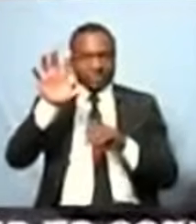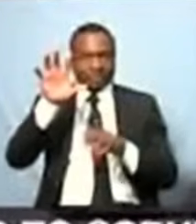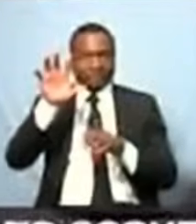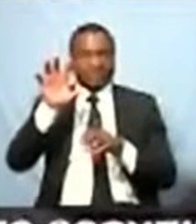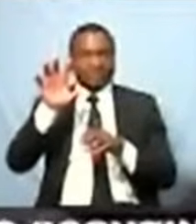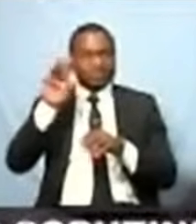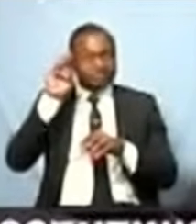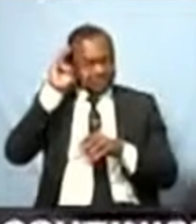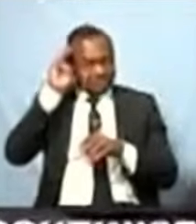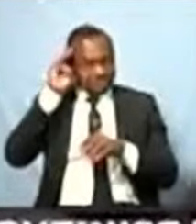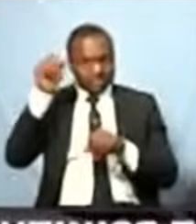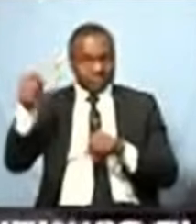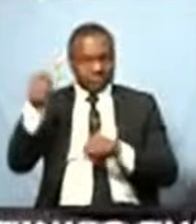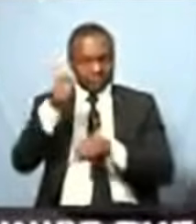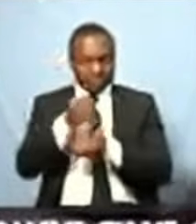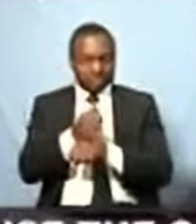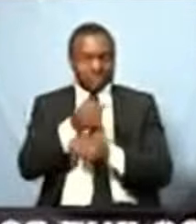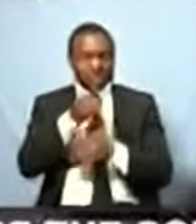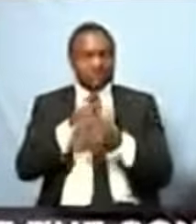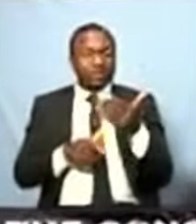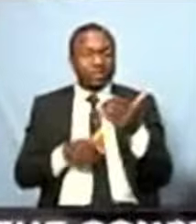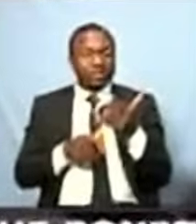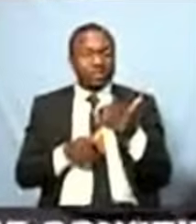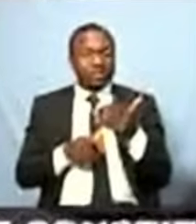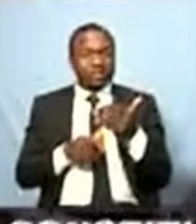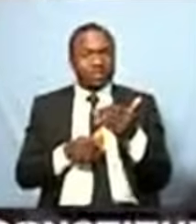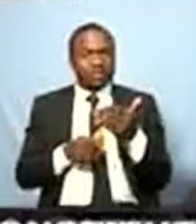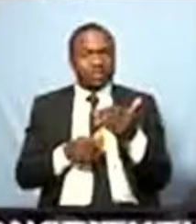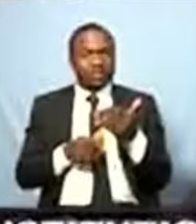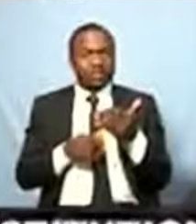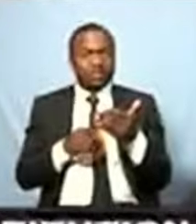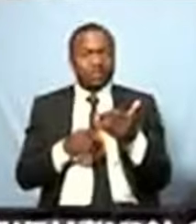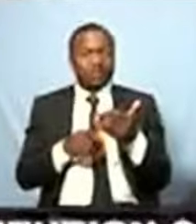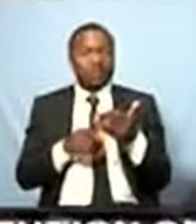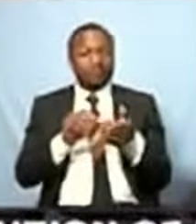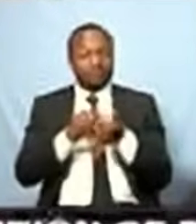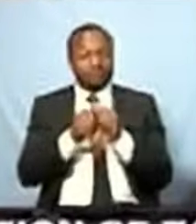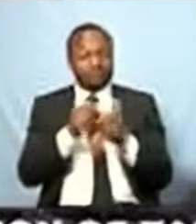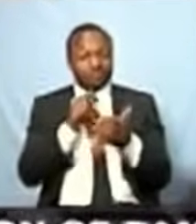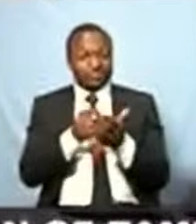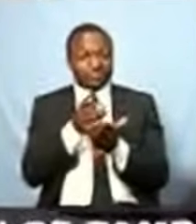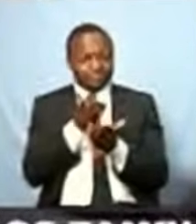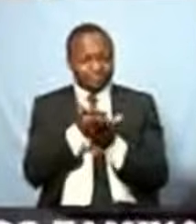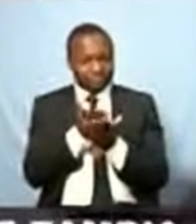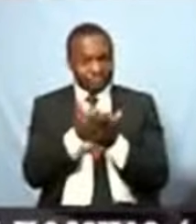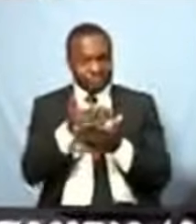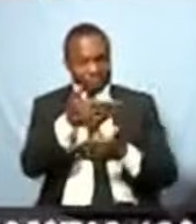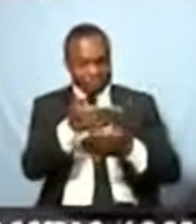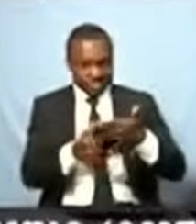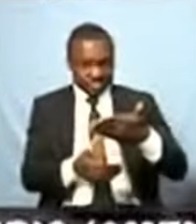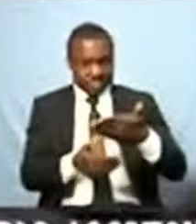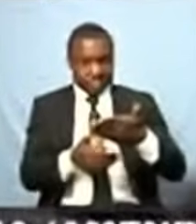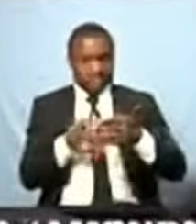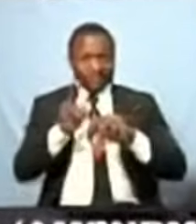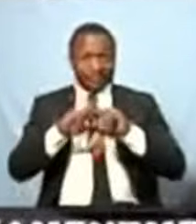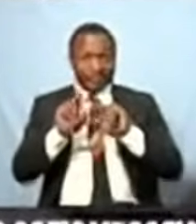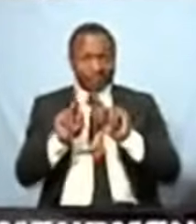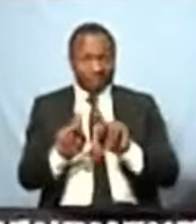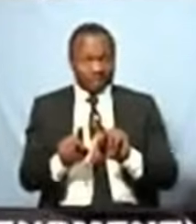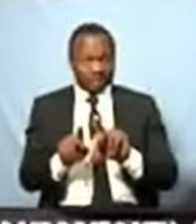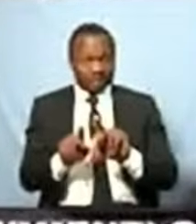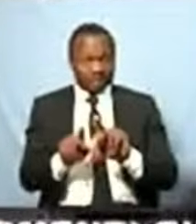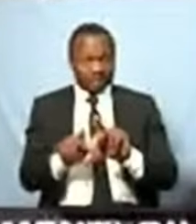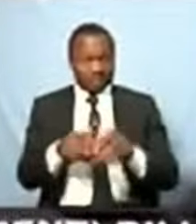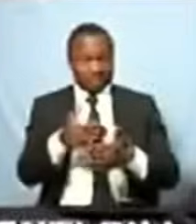appointments. What are the implications of this proposal? The following, Chairperson, are the implications